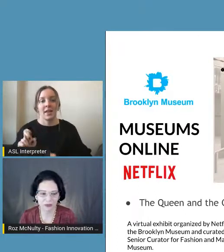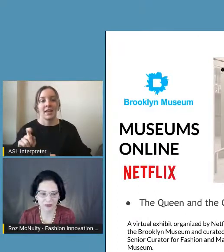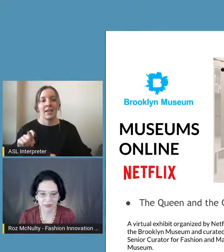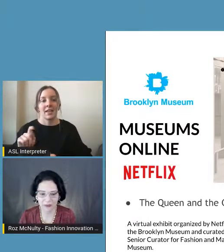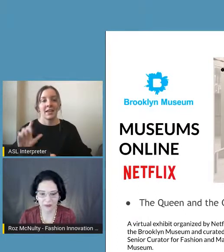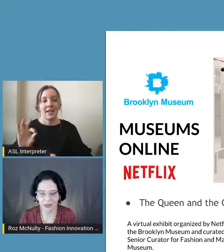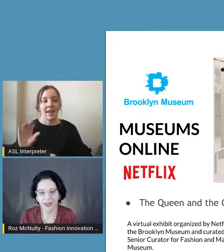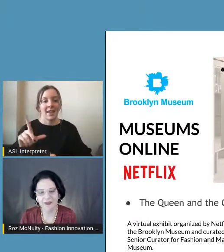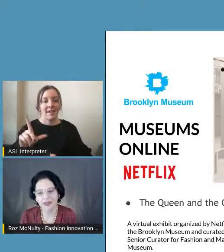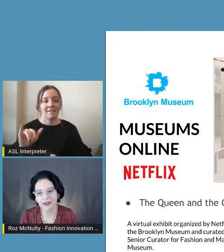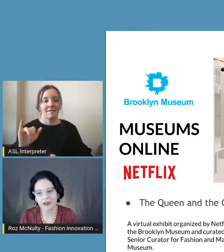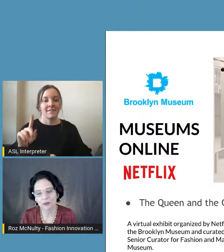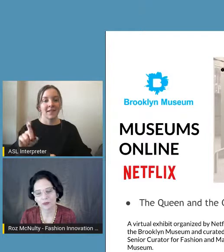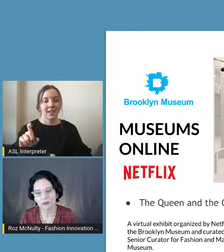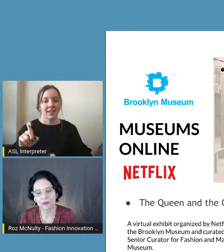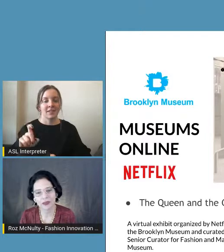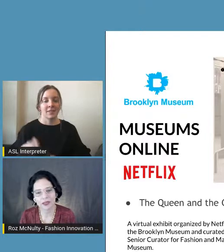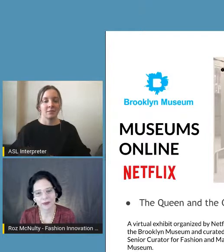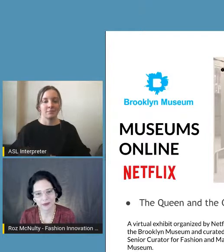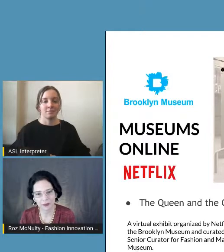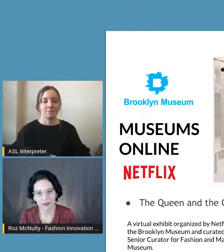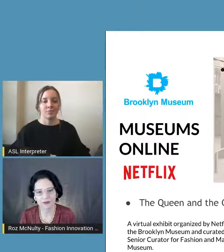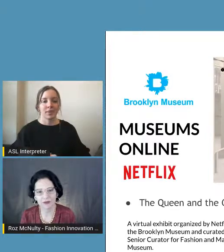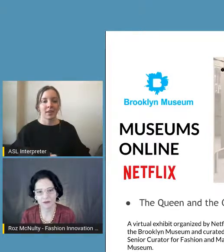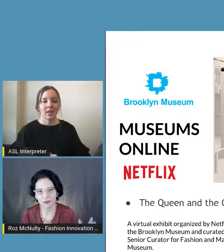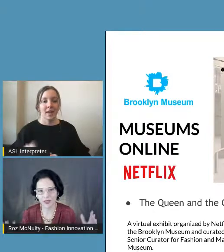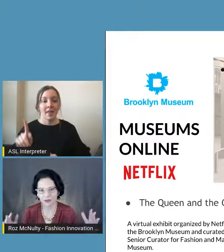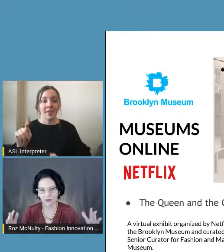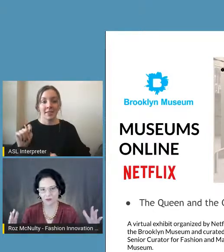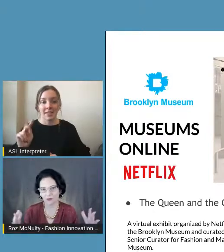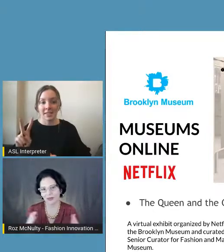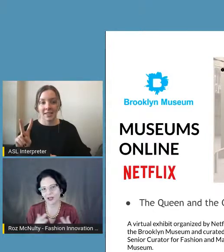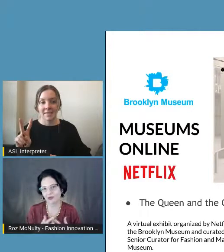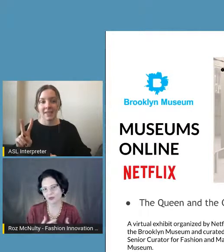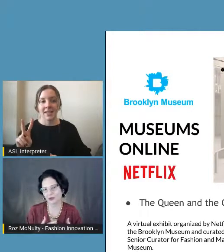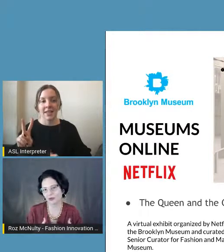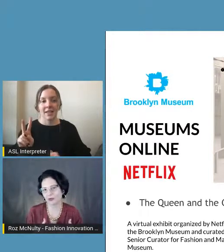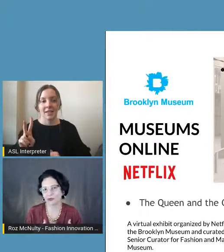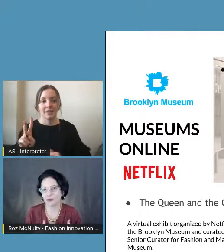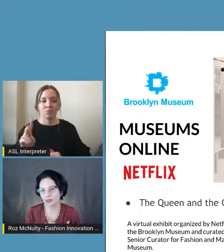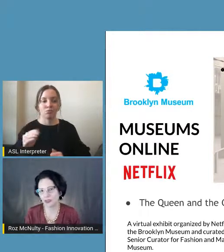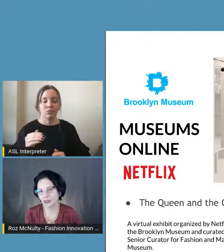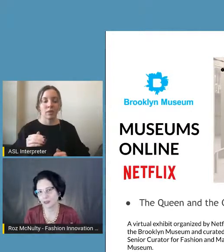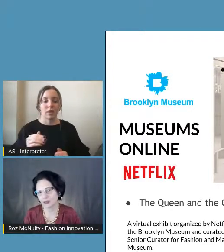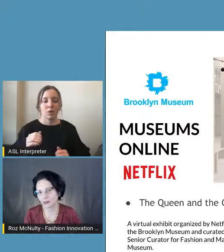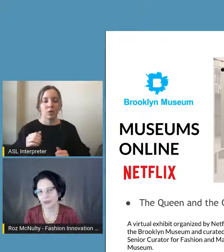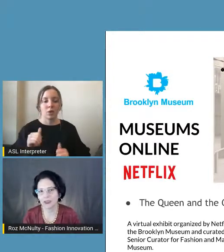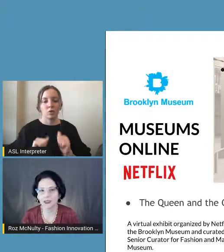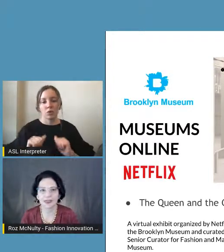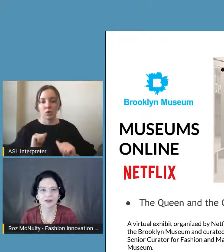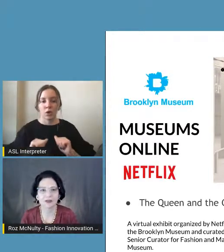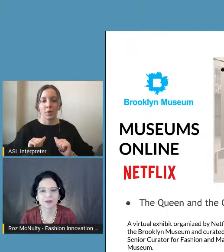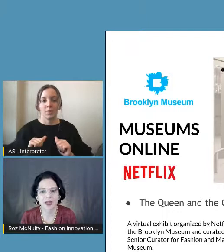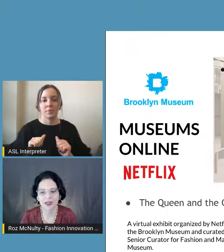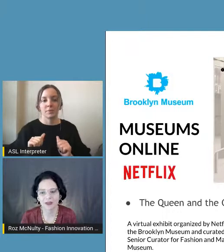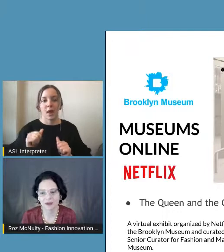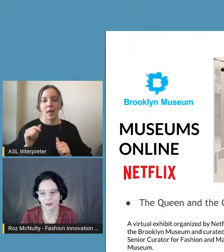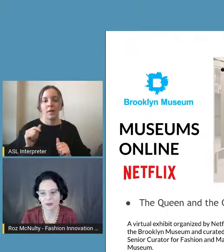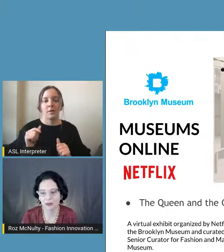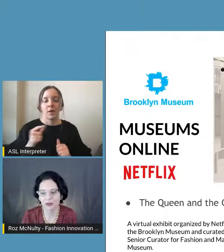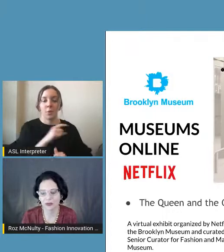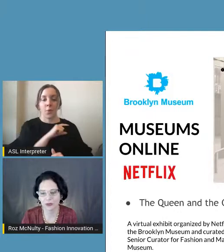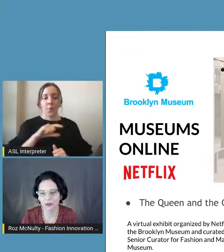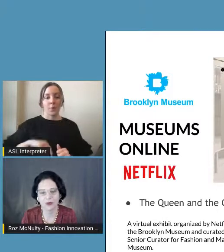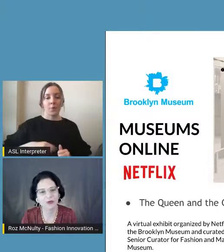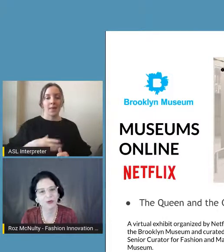Brooklyn Museum, they did a virtual exhibit. So they've managed to sort of meld sort of a 2D, 3D effect to